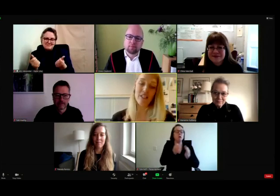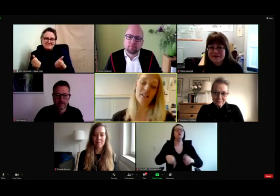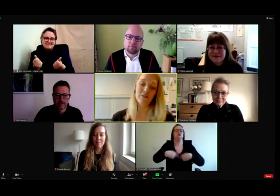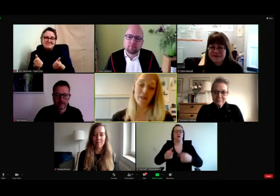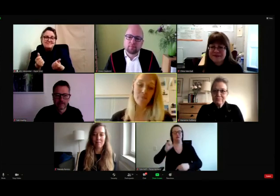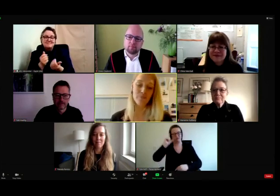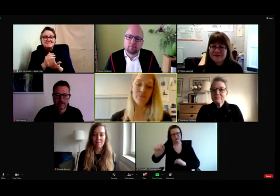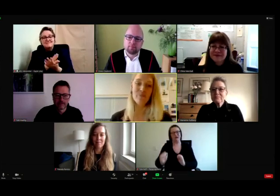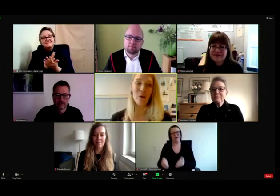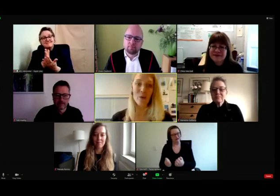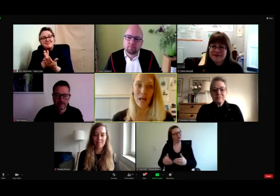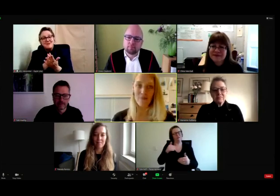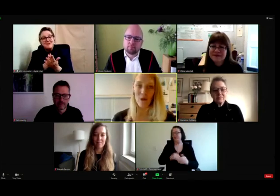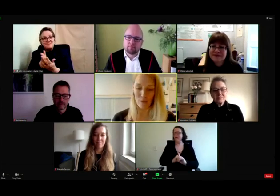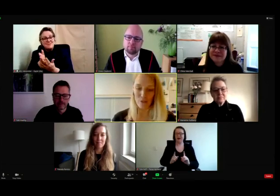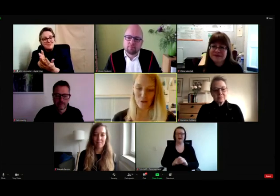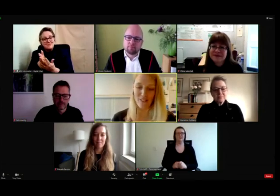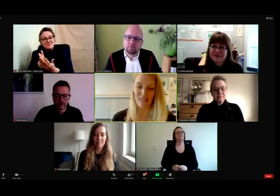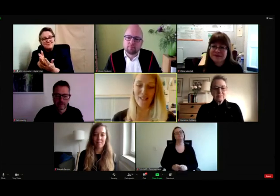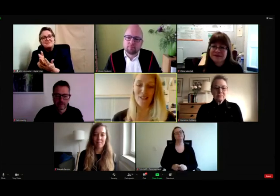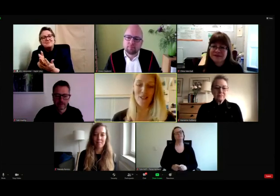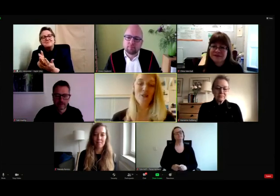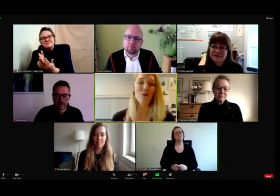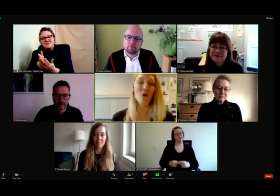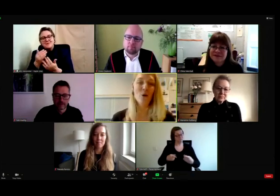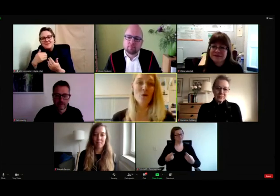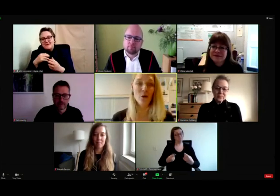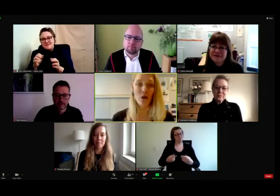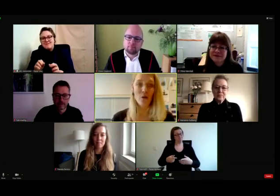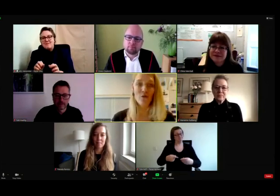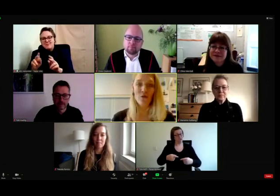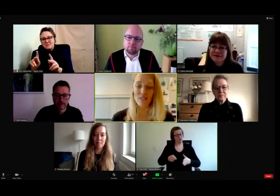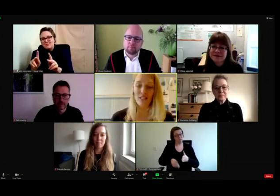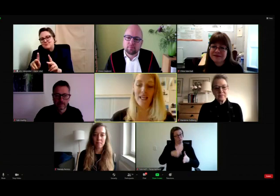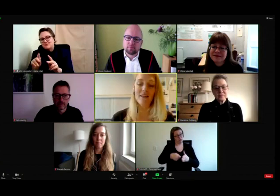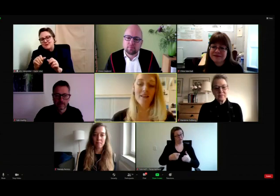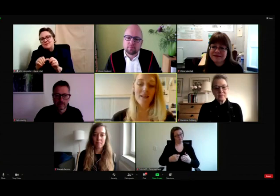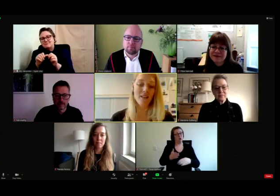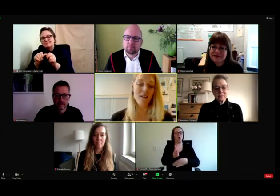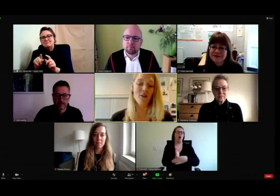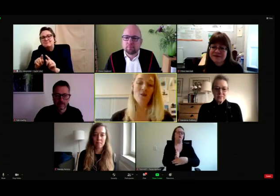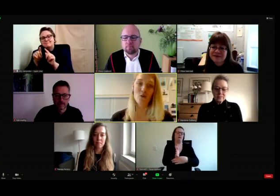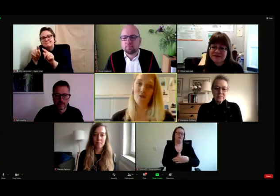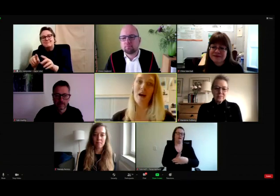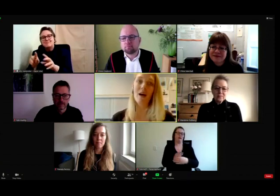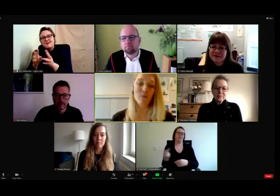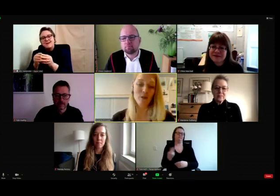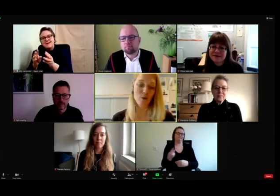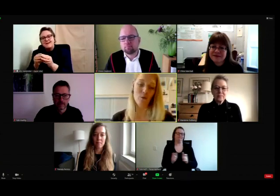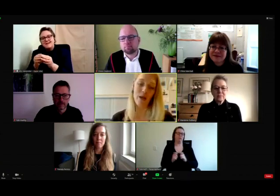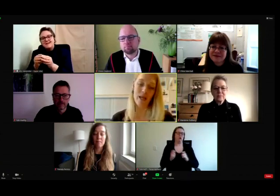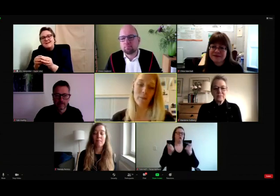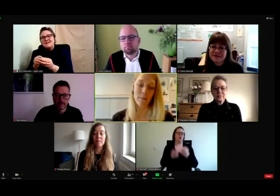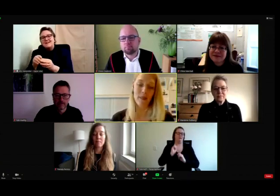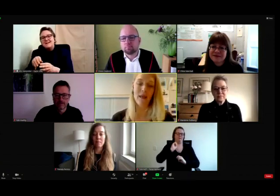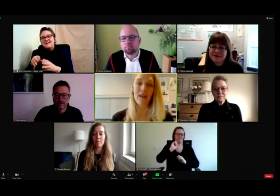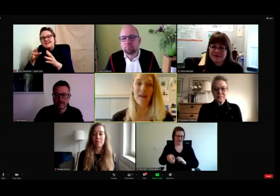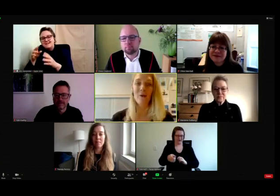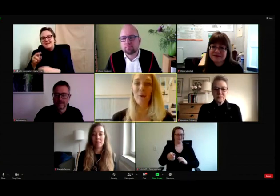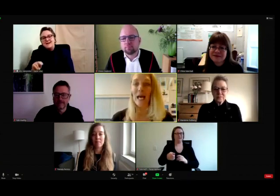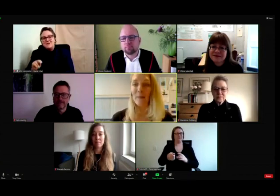Halfway your trajectory, we had the opportunity to go to a conference together in Trondheim,